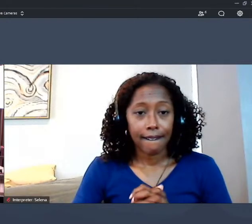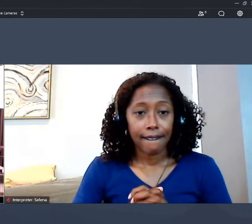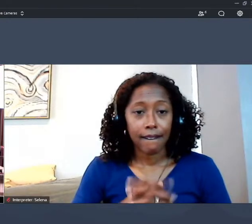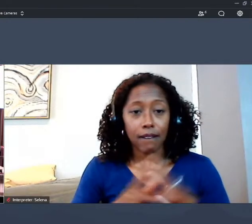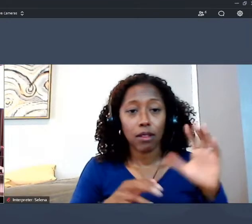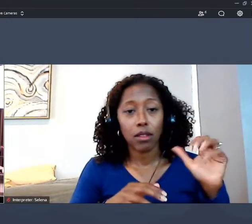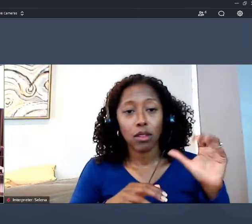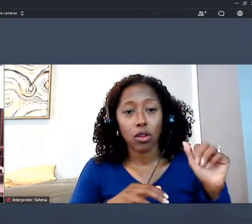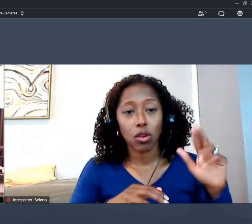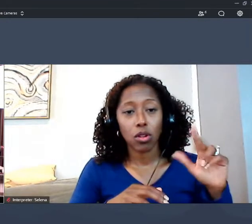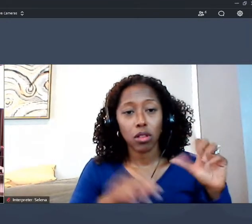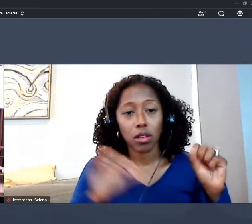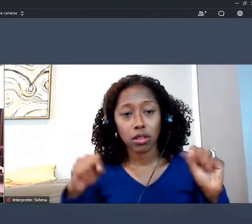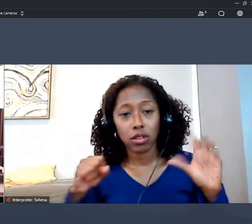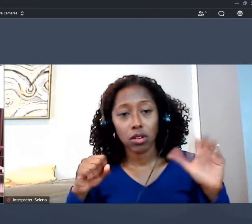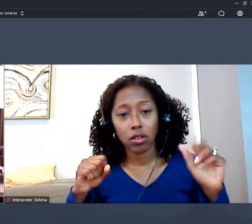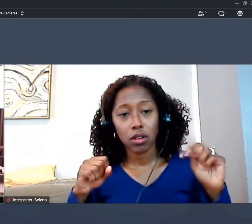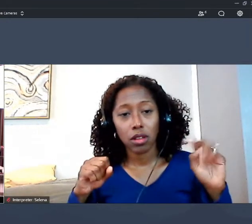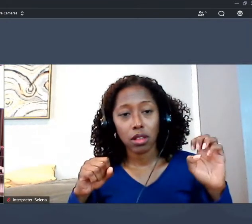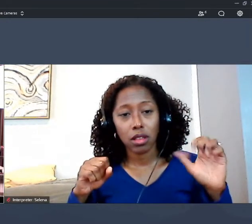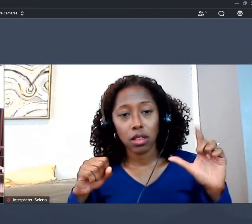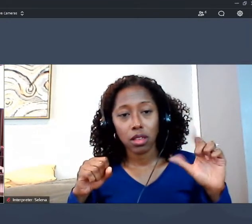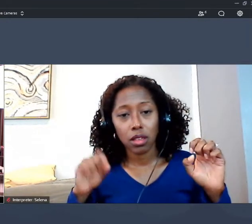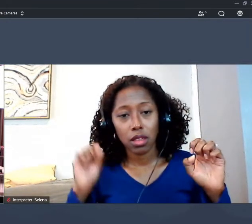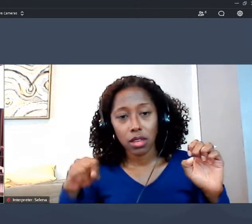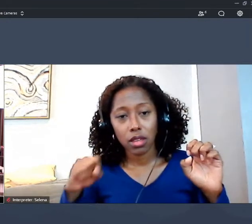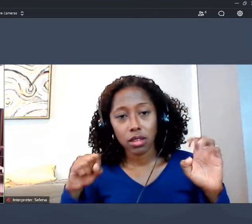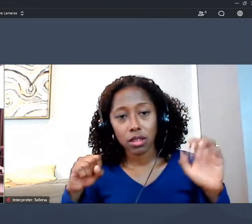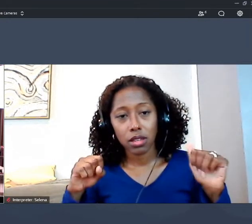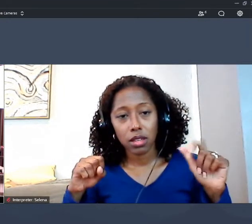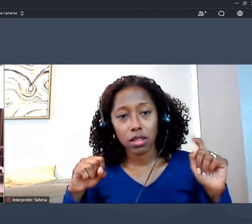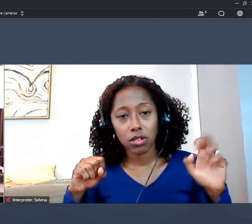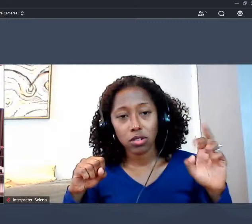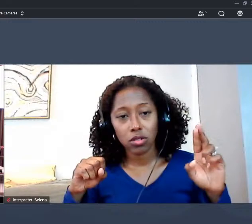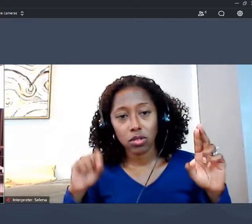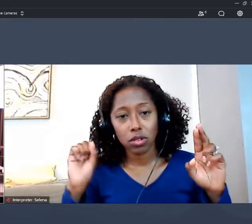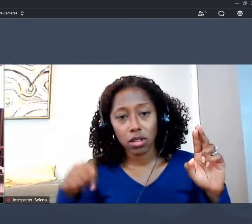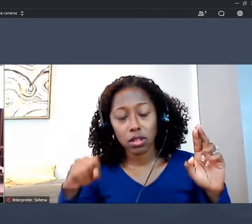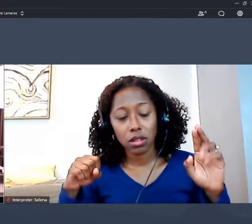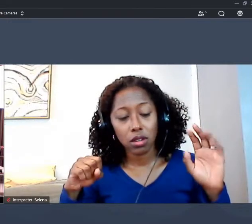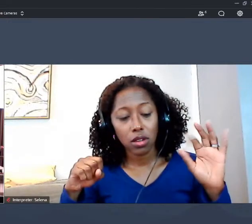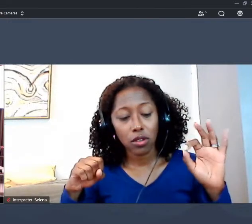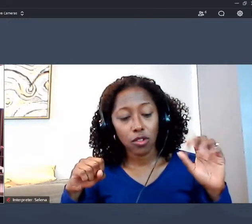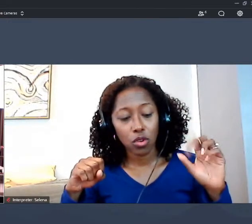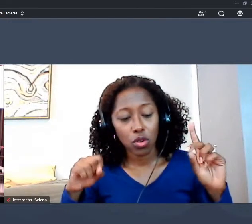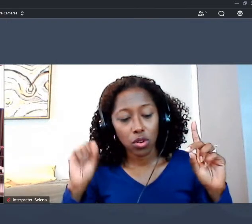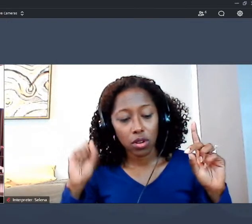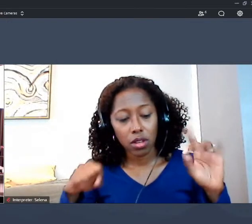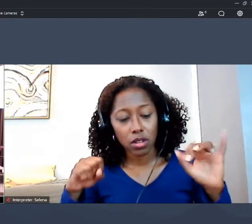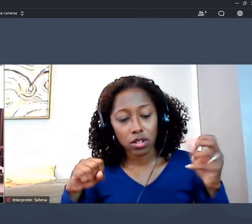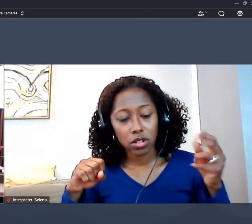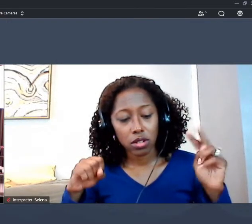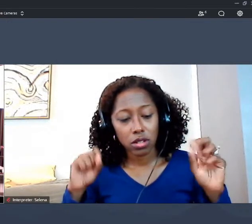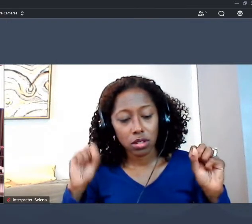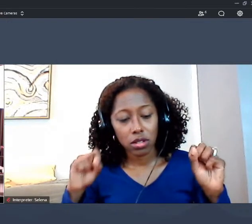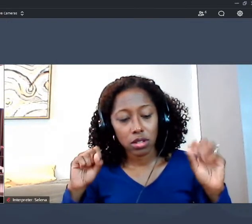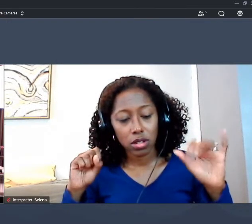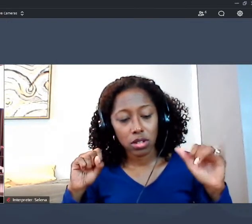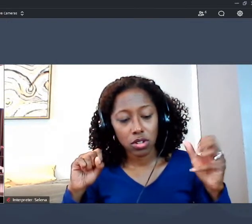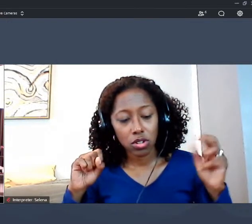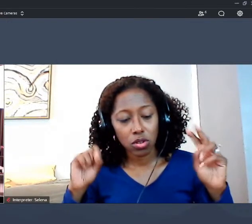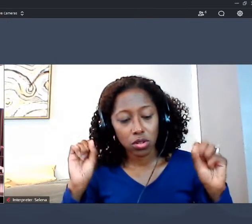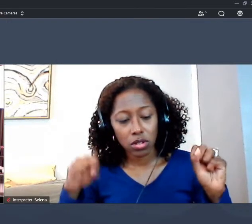Carlisle, yes. Canale, yes. Easter Thomas, yes. Ford, yes. Johnson, yes. Jones, yes. Logan,